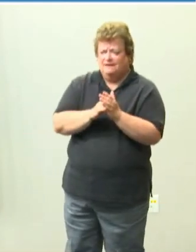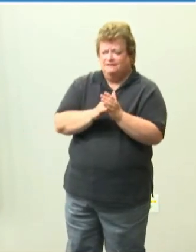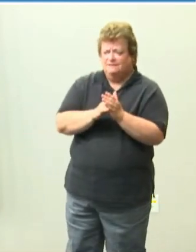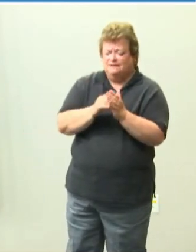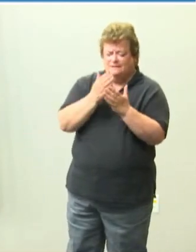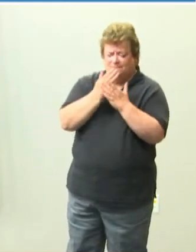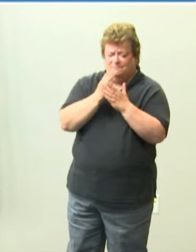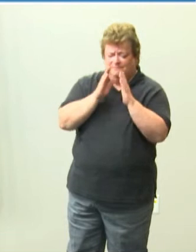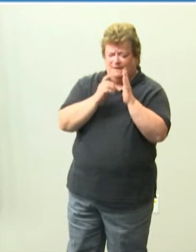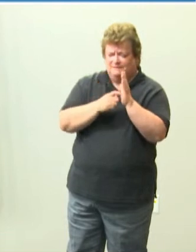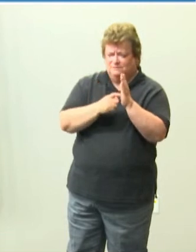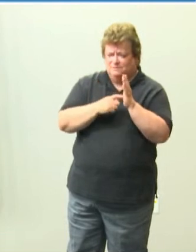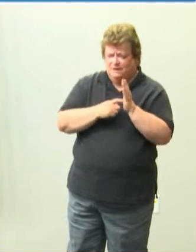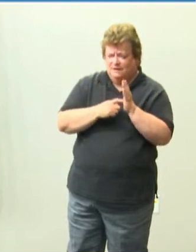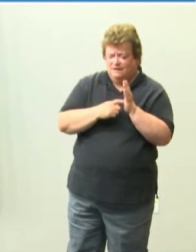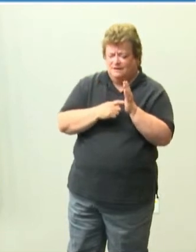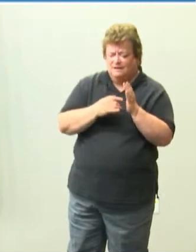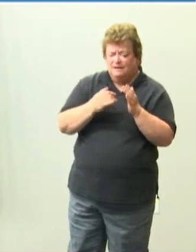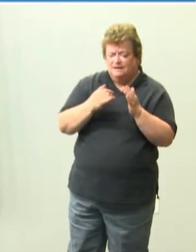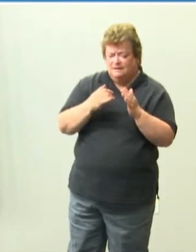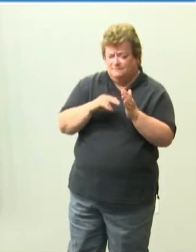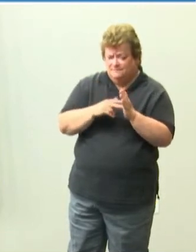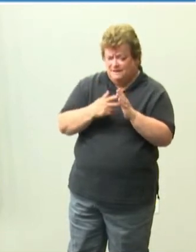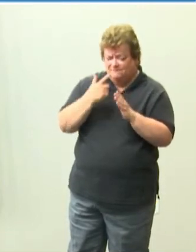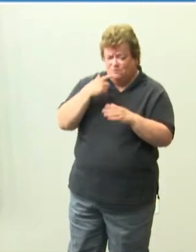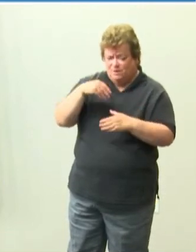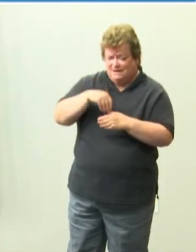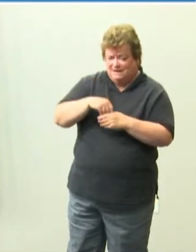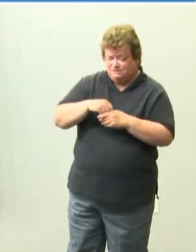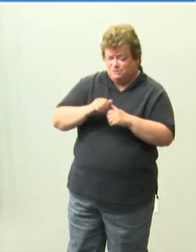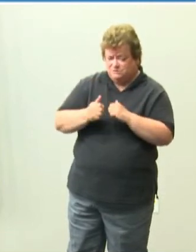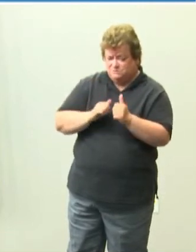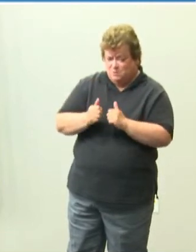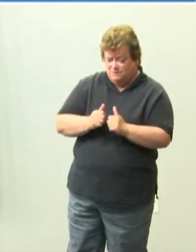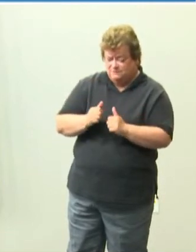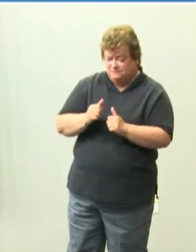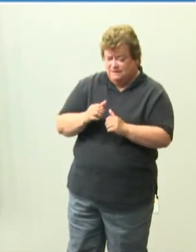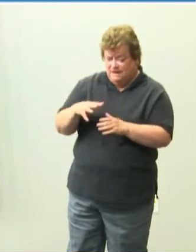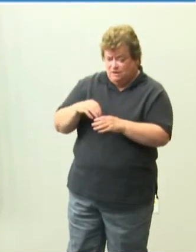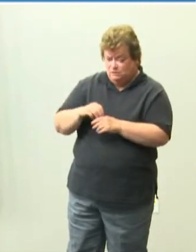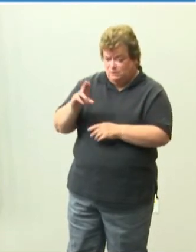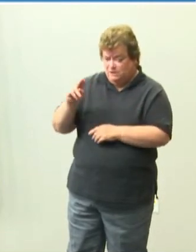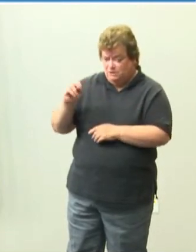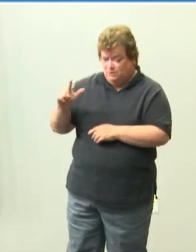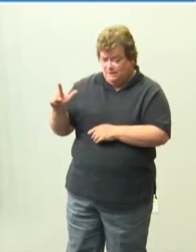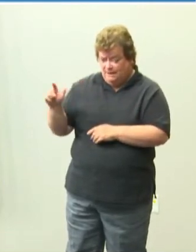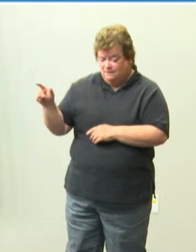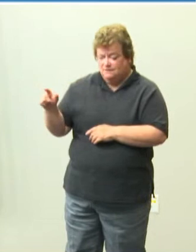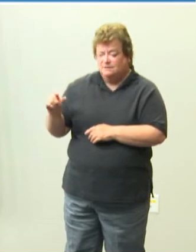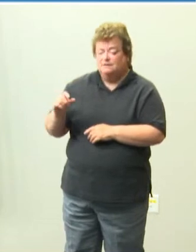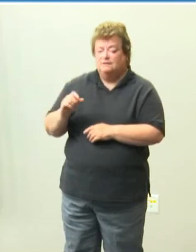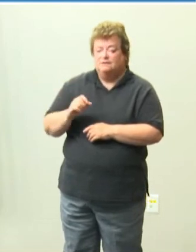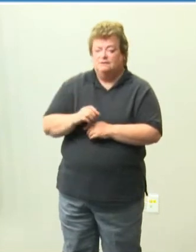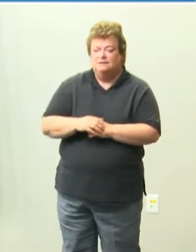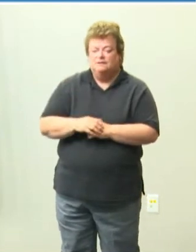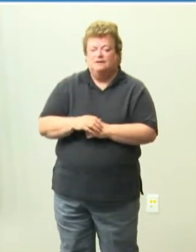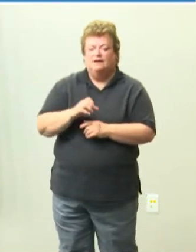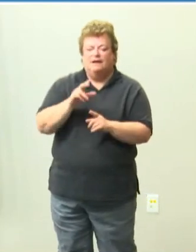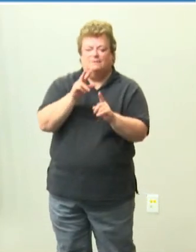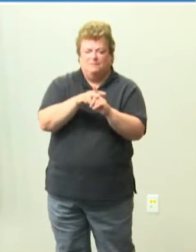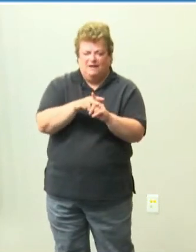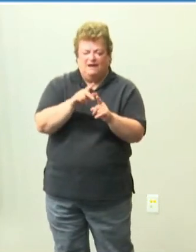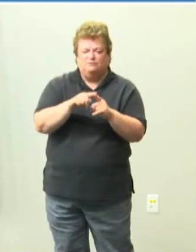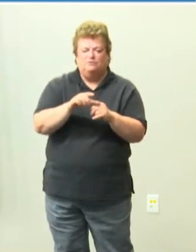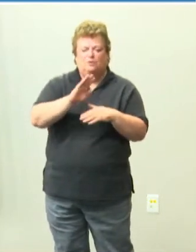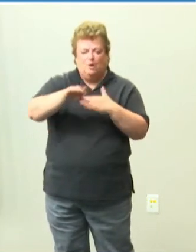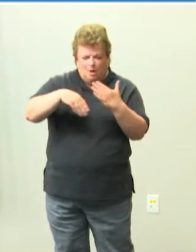mask mandate applies to indoor sporting events, including those from UNL. This applies to all